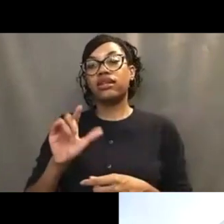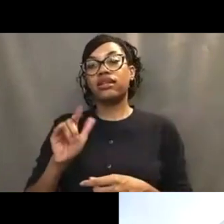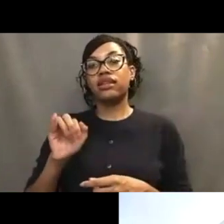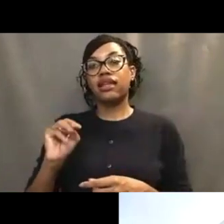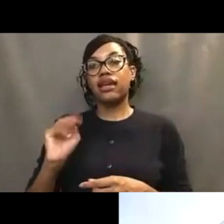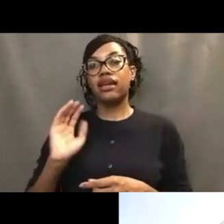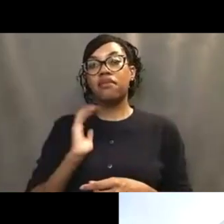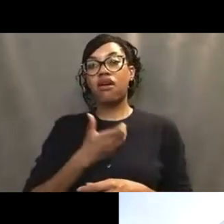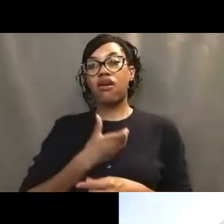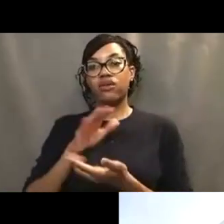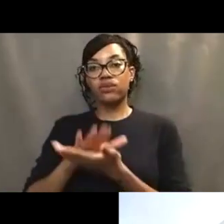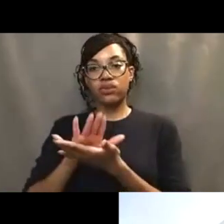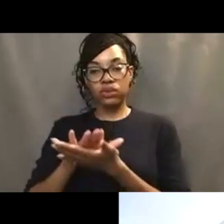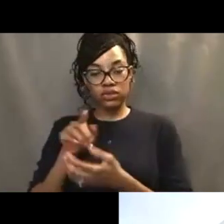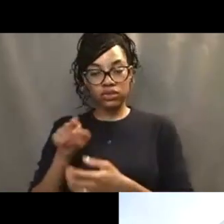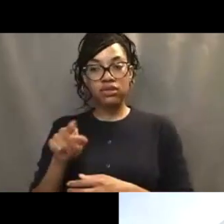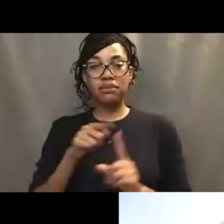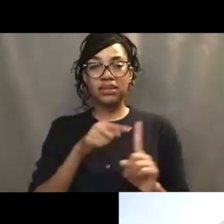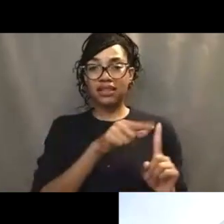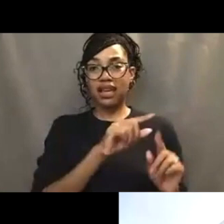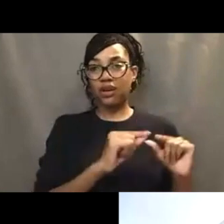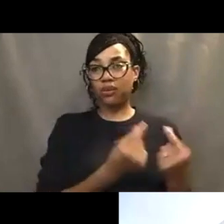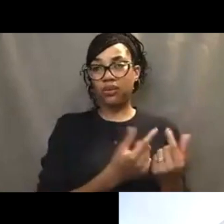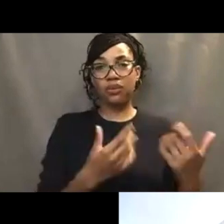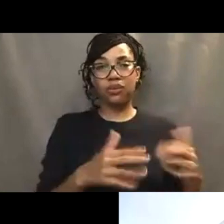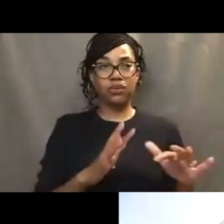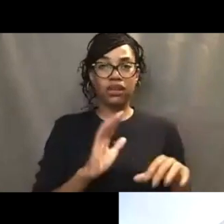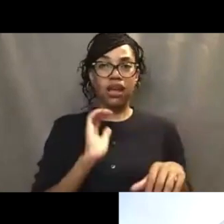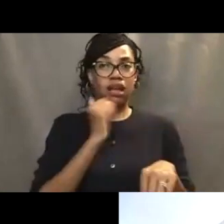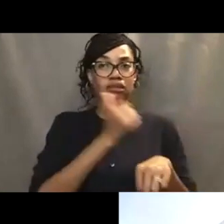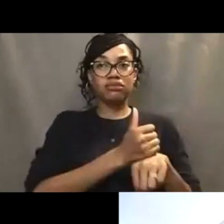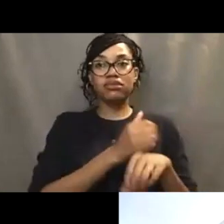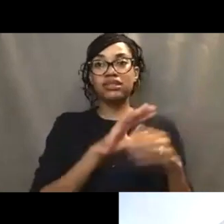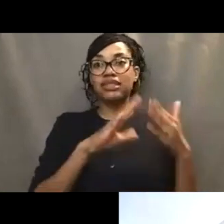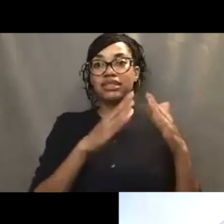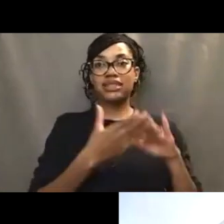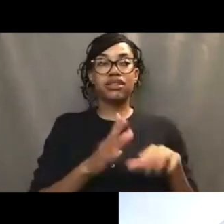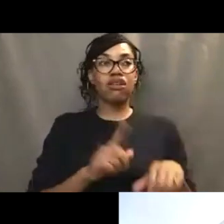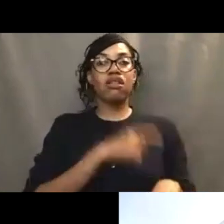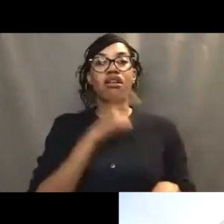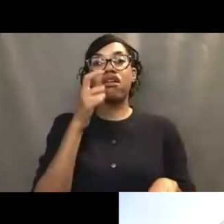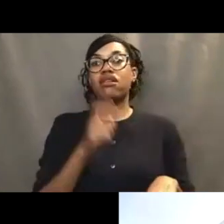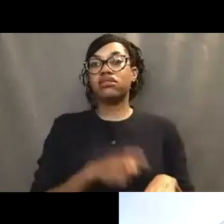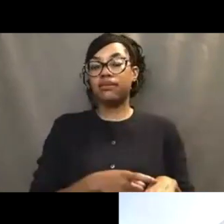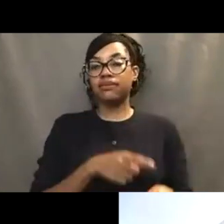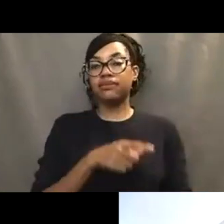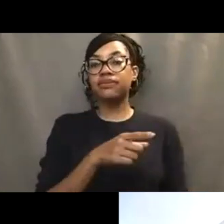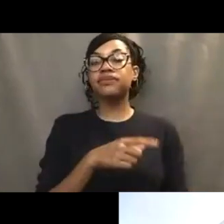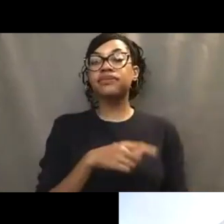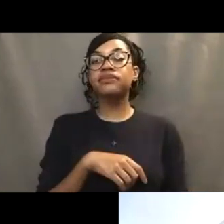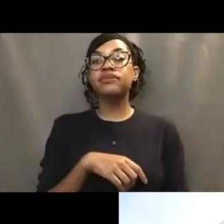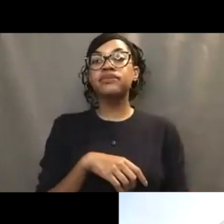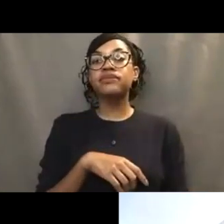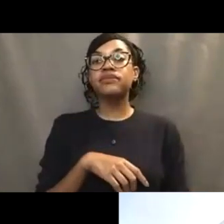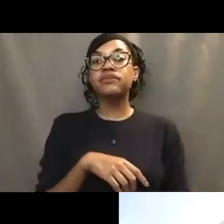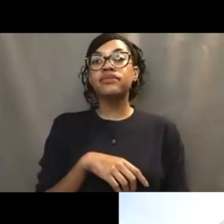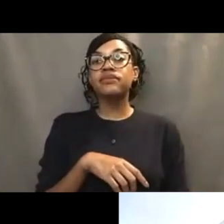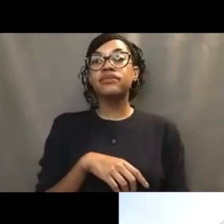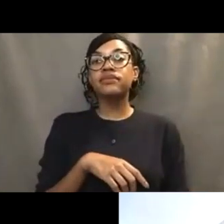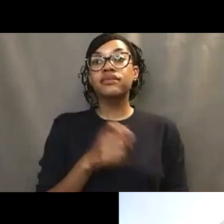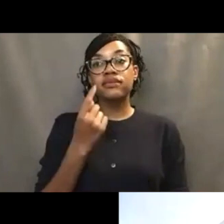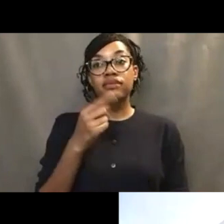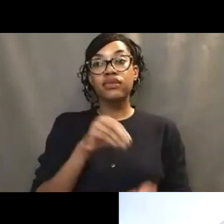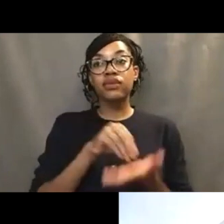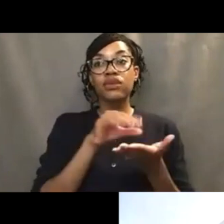city for a long time. And so the students actually led